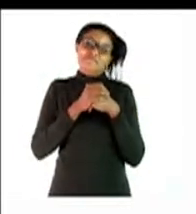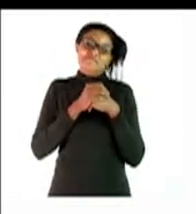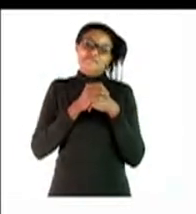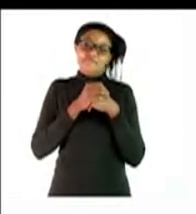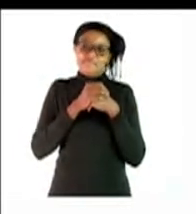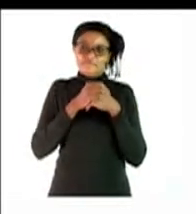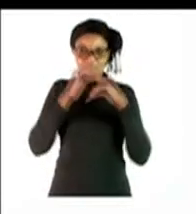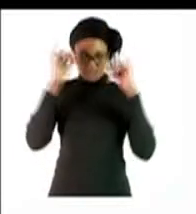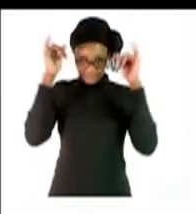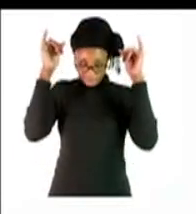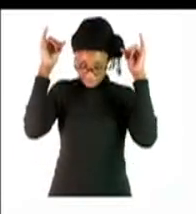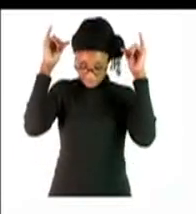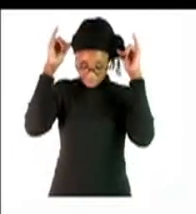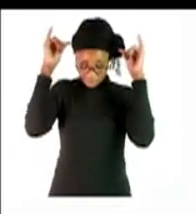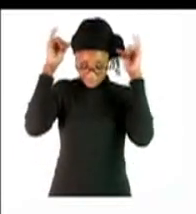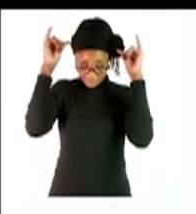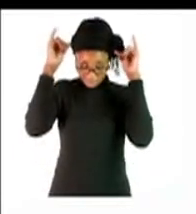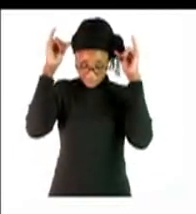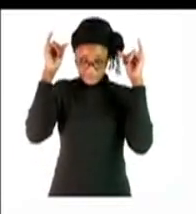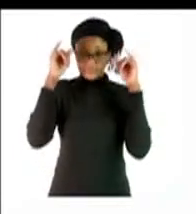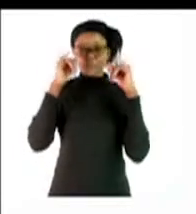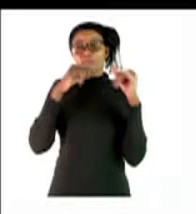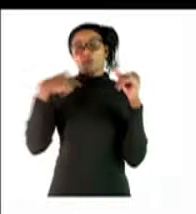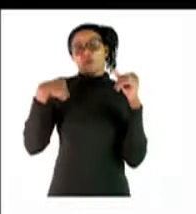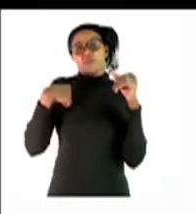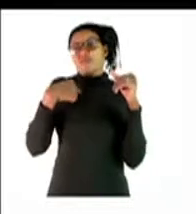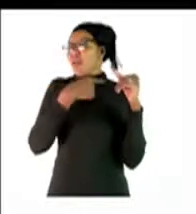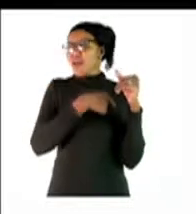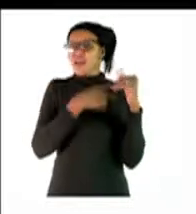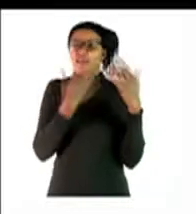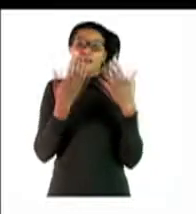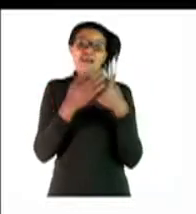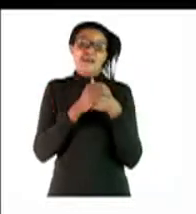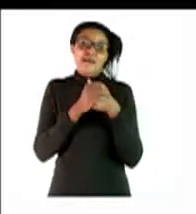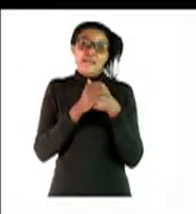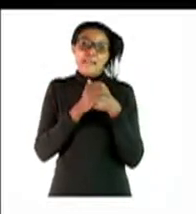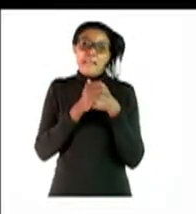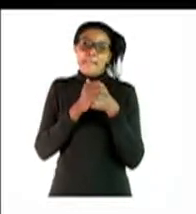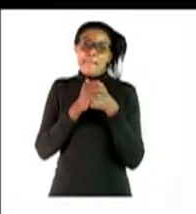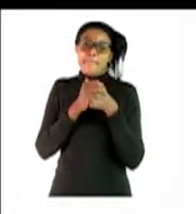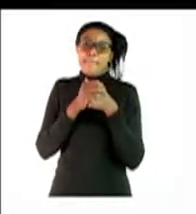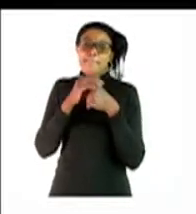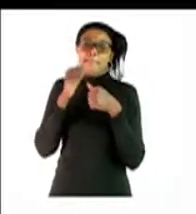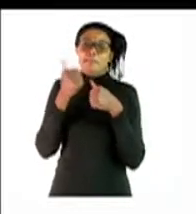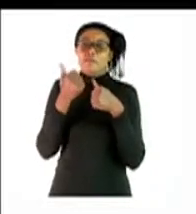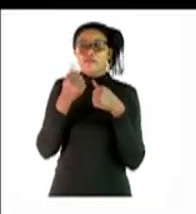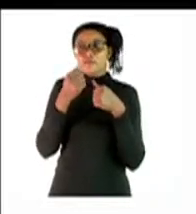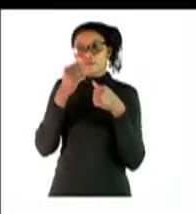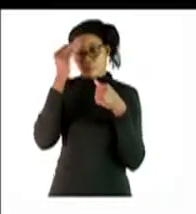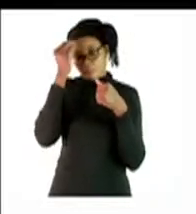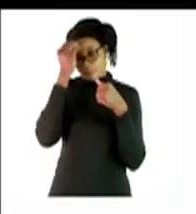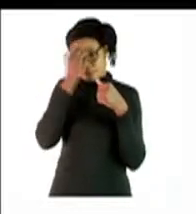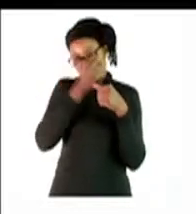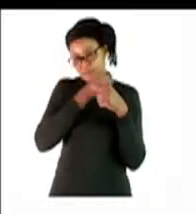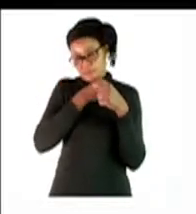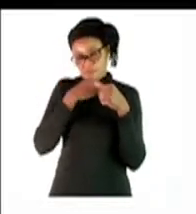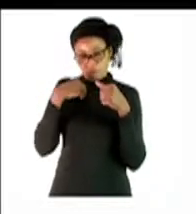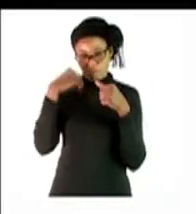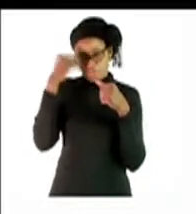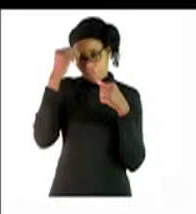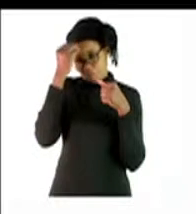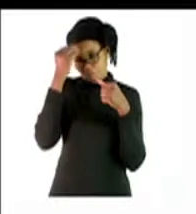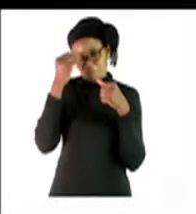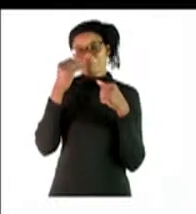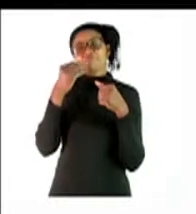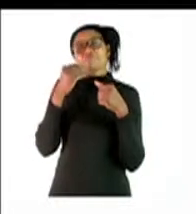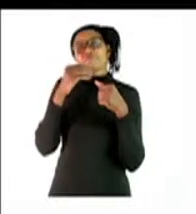The next picture, is it a bull or a cow? And the last picture, is it a monk